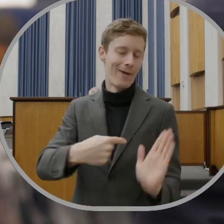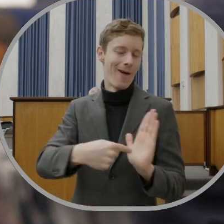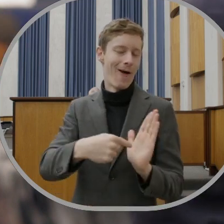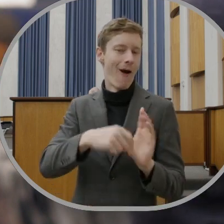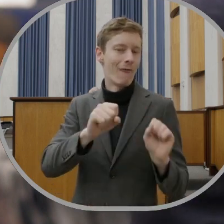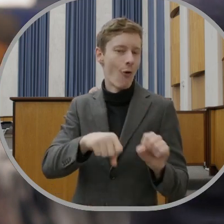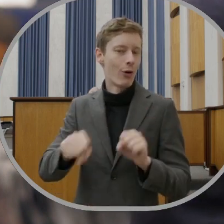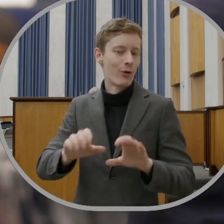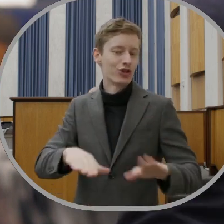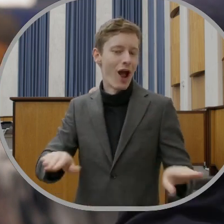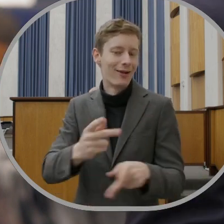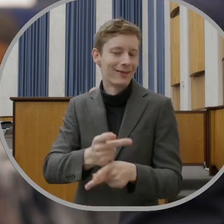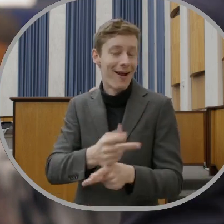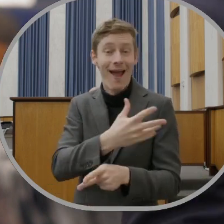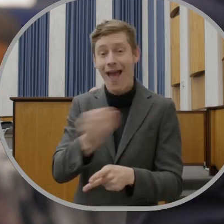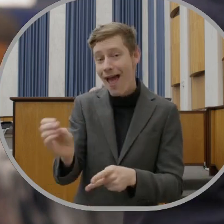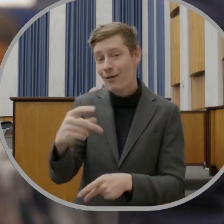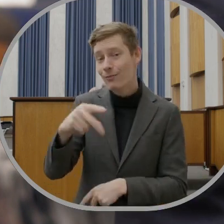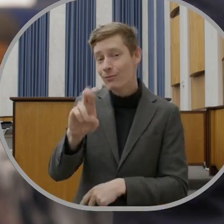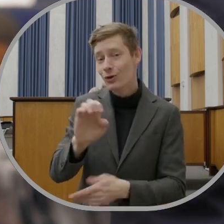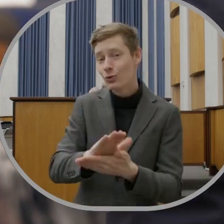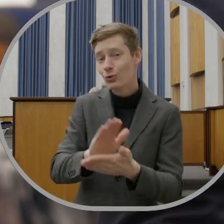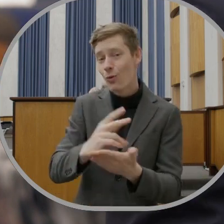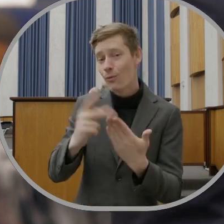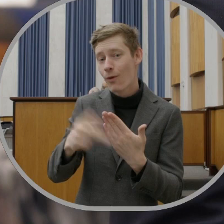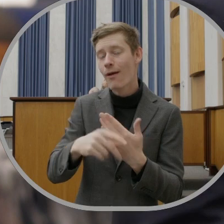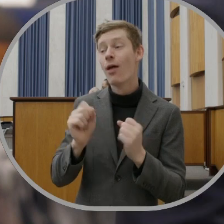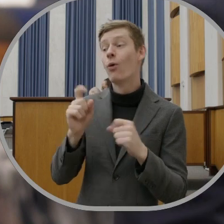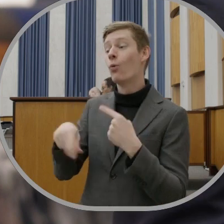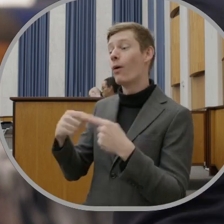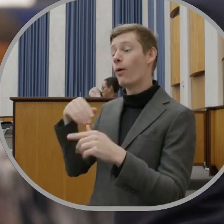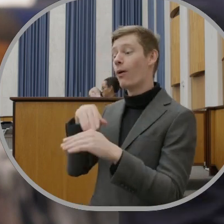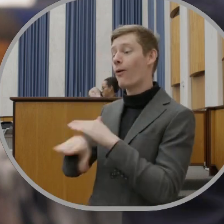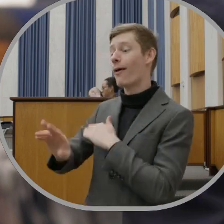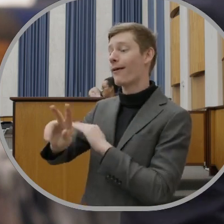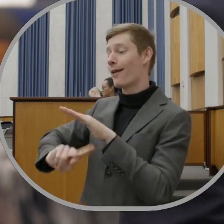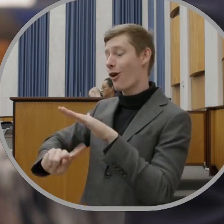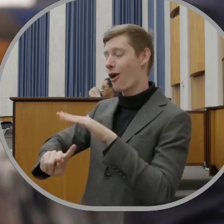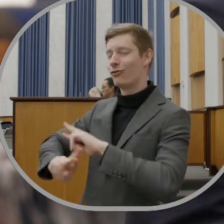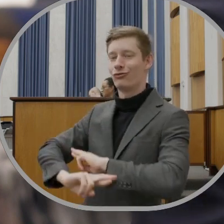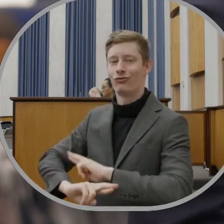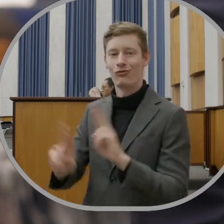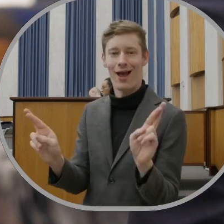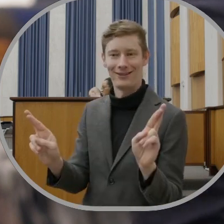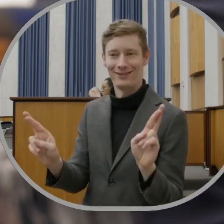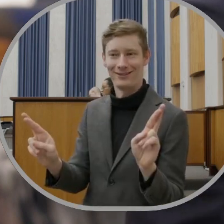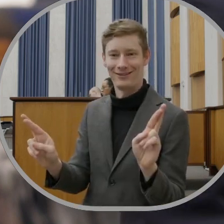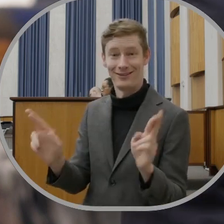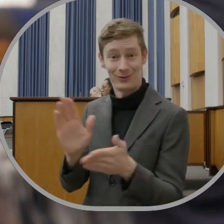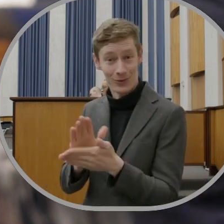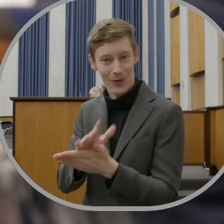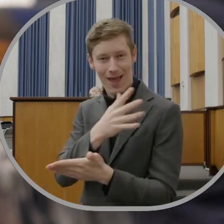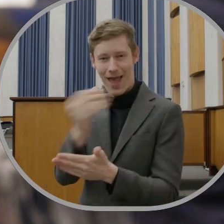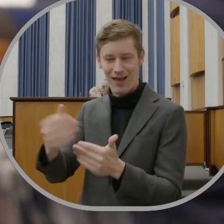child care and preschool programs so that they can begin kindergarten ready to succeed in school and in this